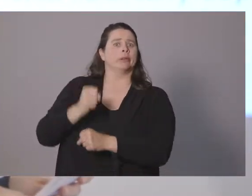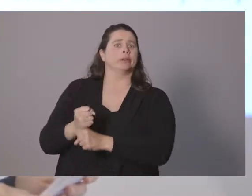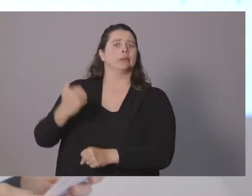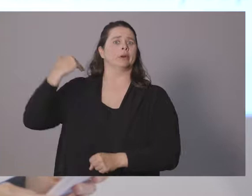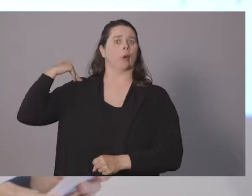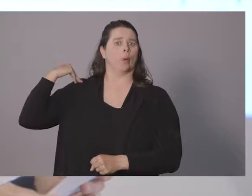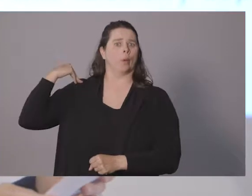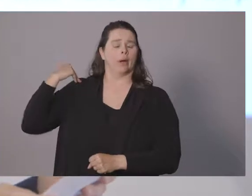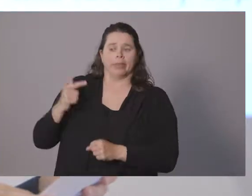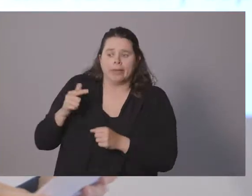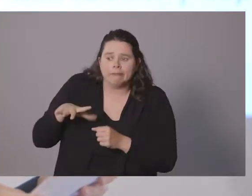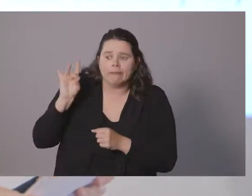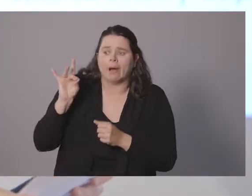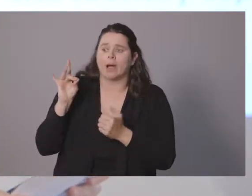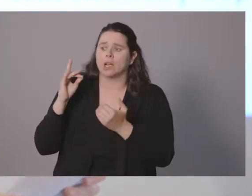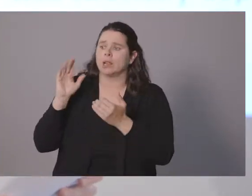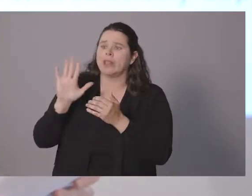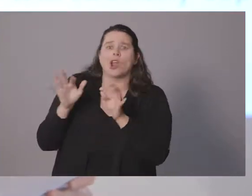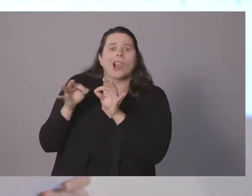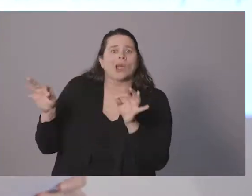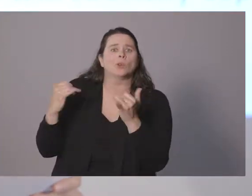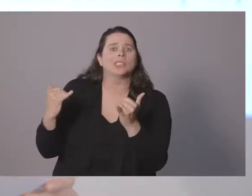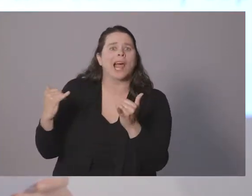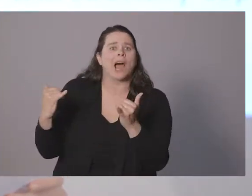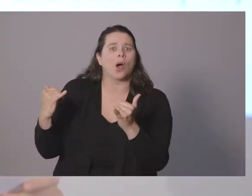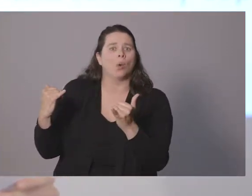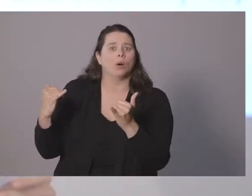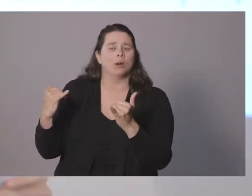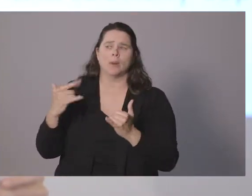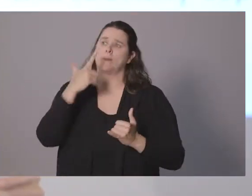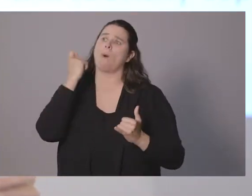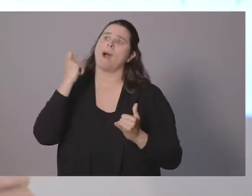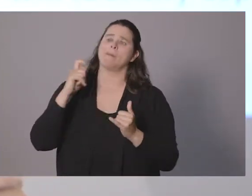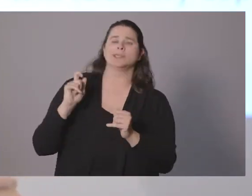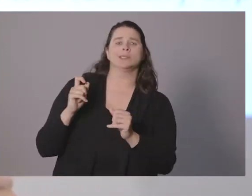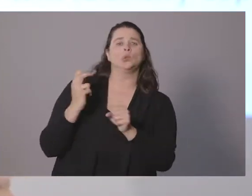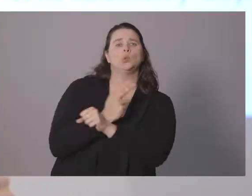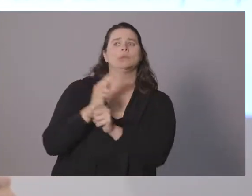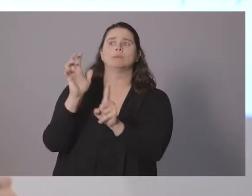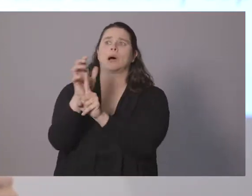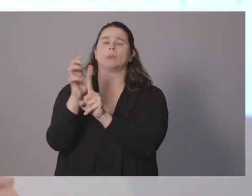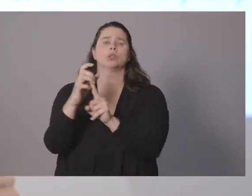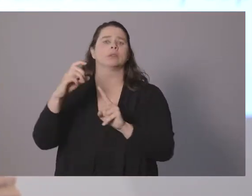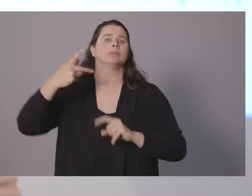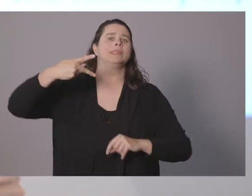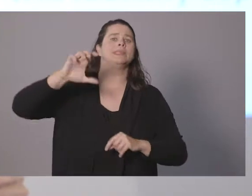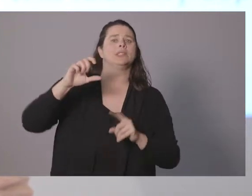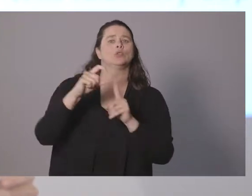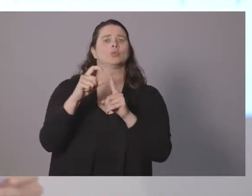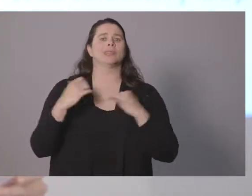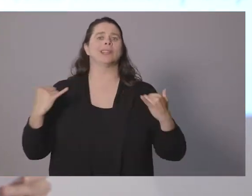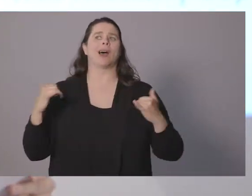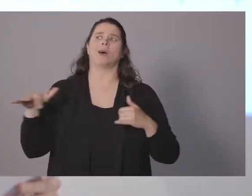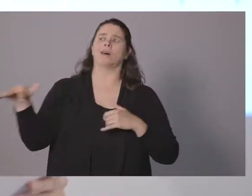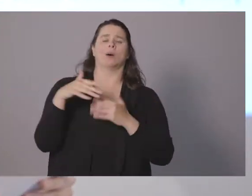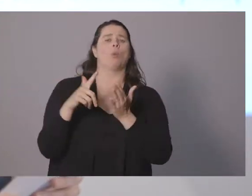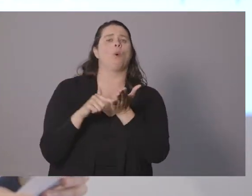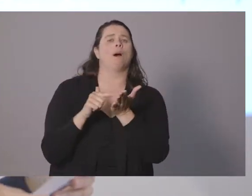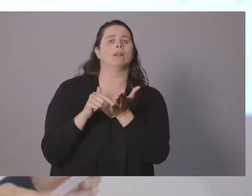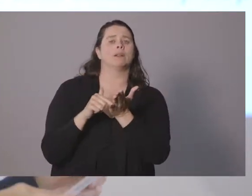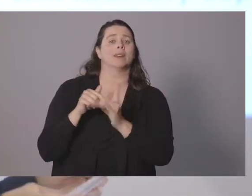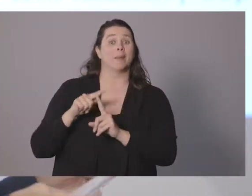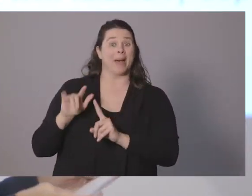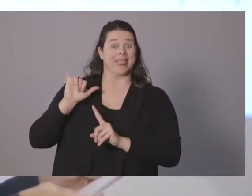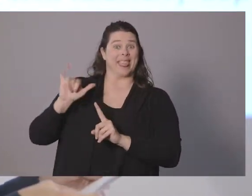times. However, this does not foster a solid accumulation of knowledge or the development